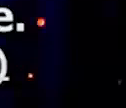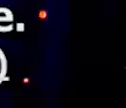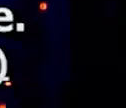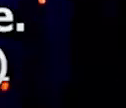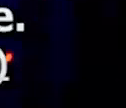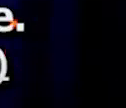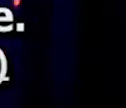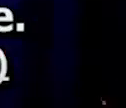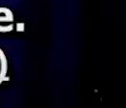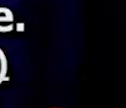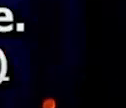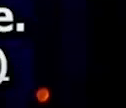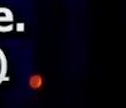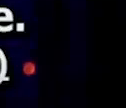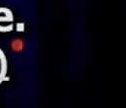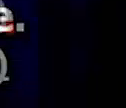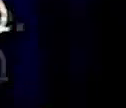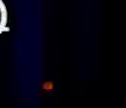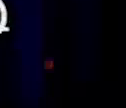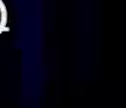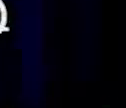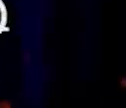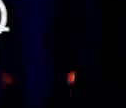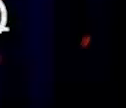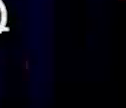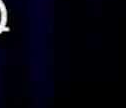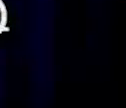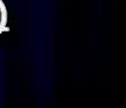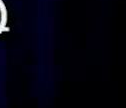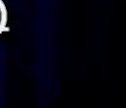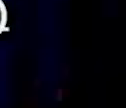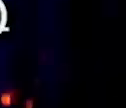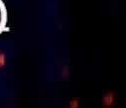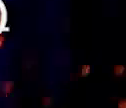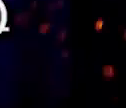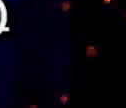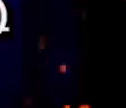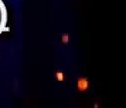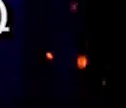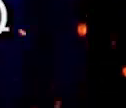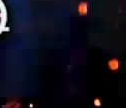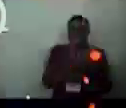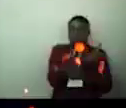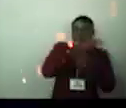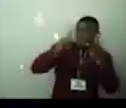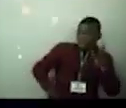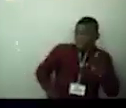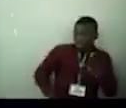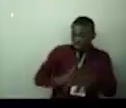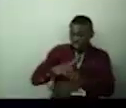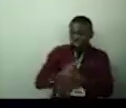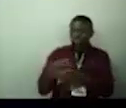Come to verse 18. The woman you saw is the great city that rules over the kings of the earth.